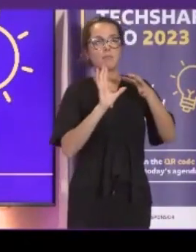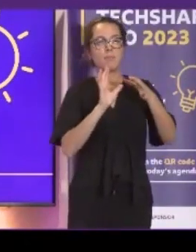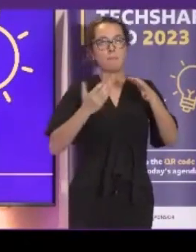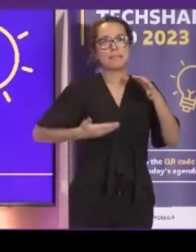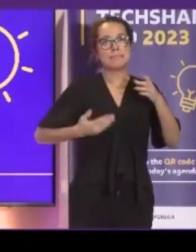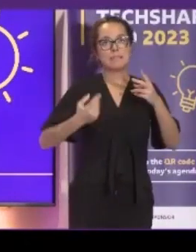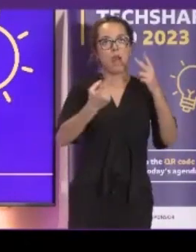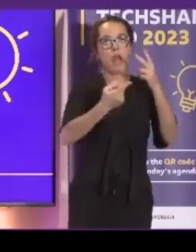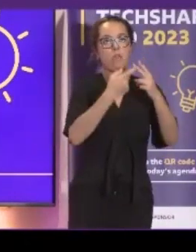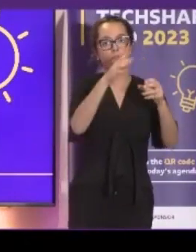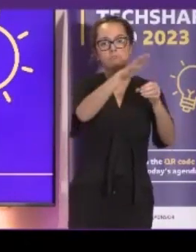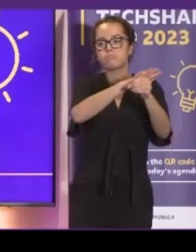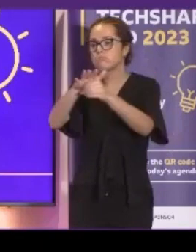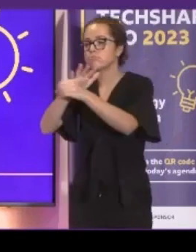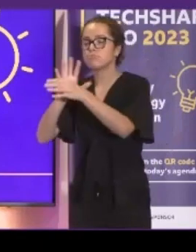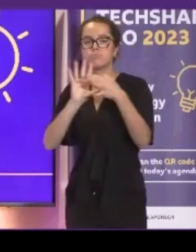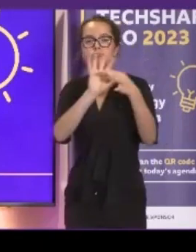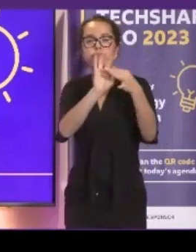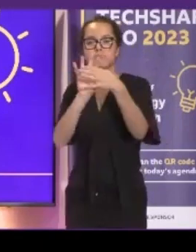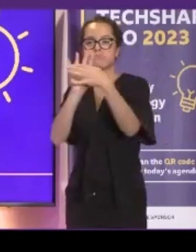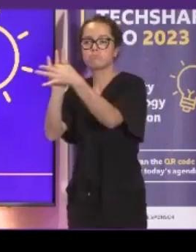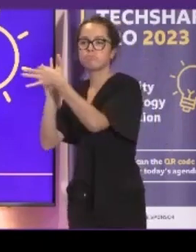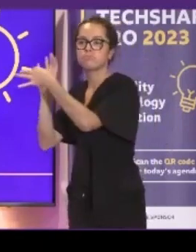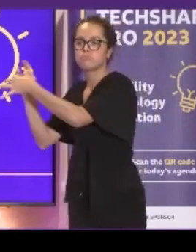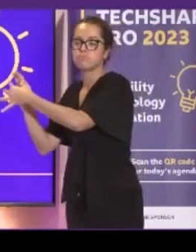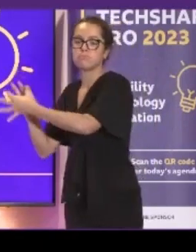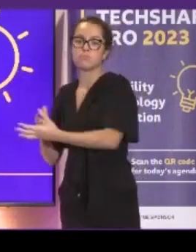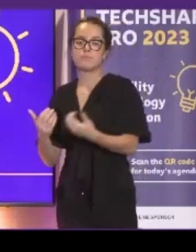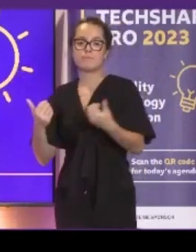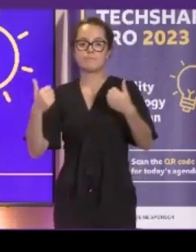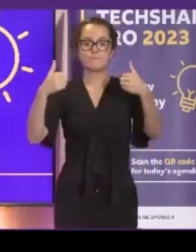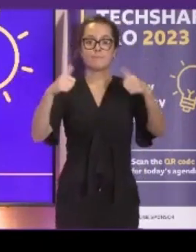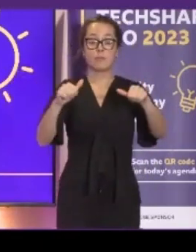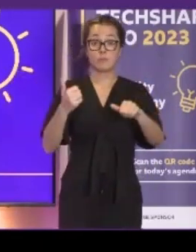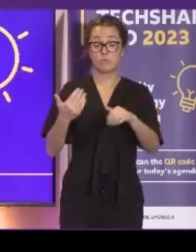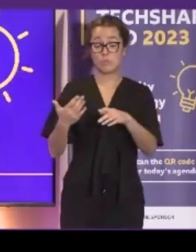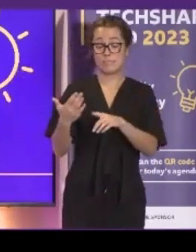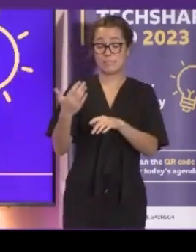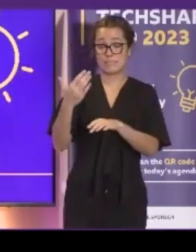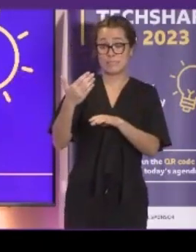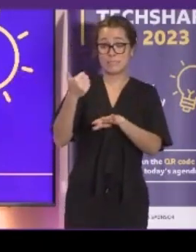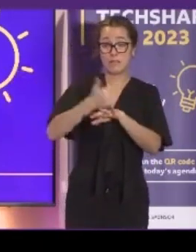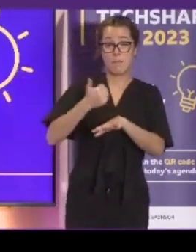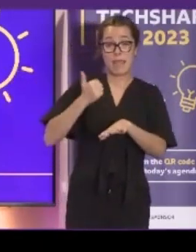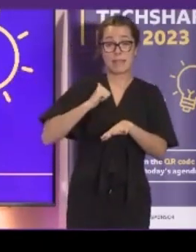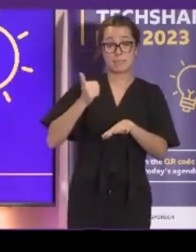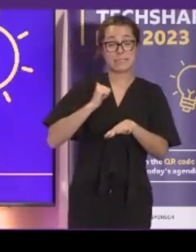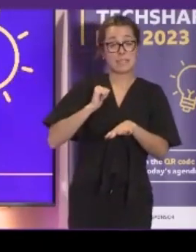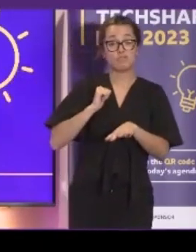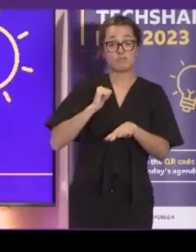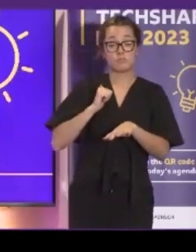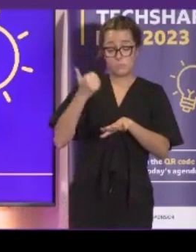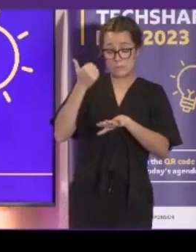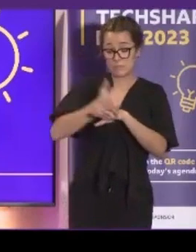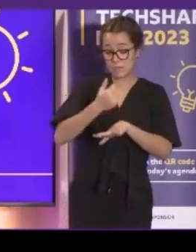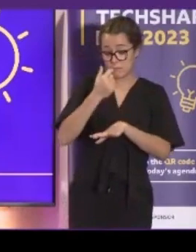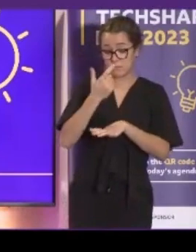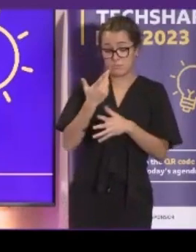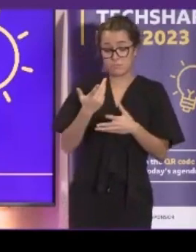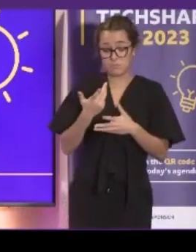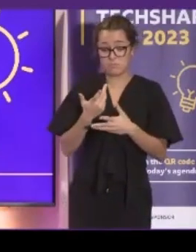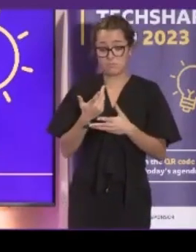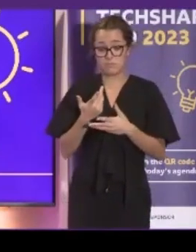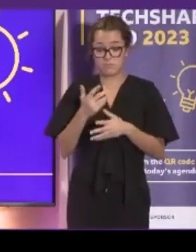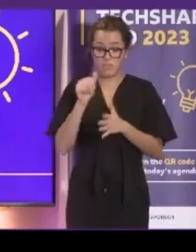really important. And then the final piece is really just being able to set expectations way earlier than a lot of people in the organisation can, right? So